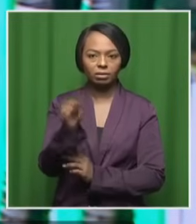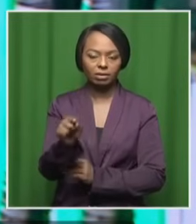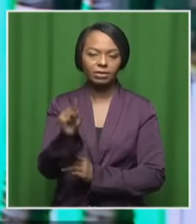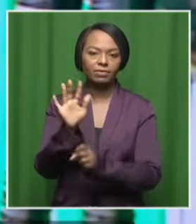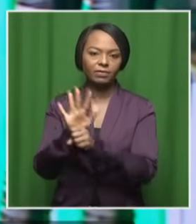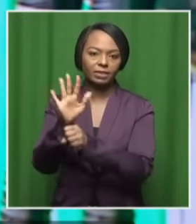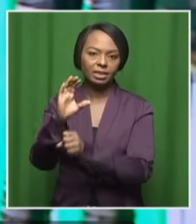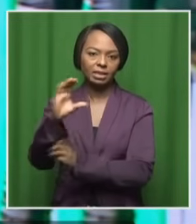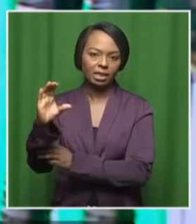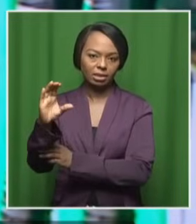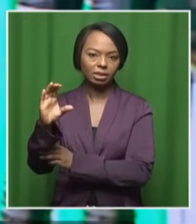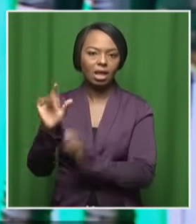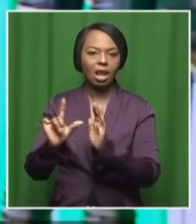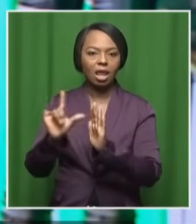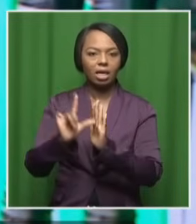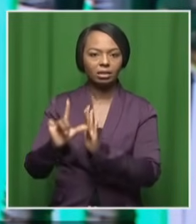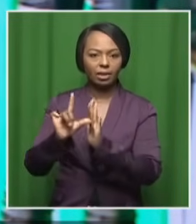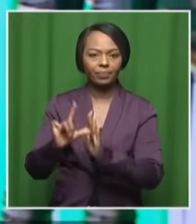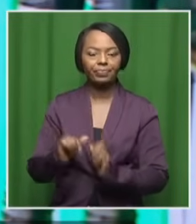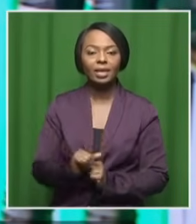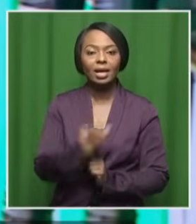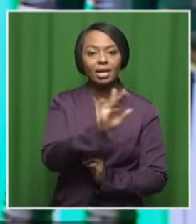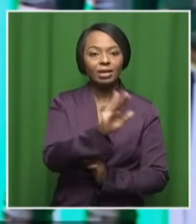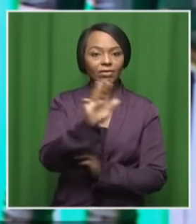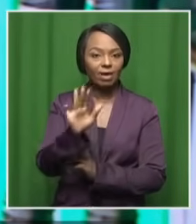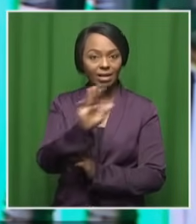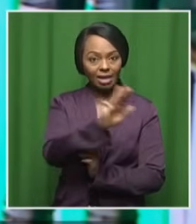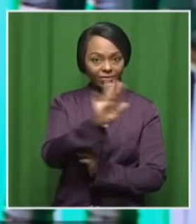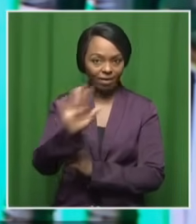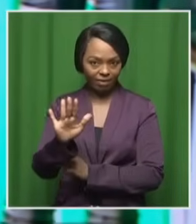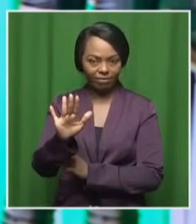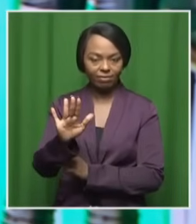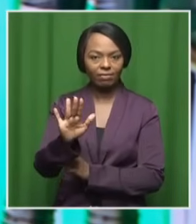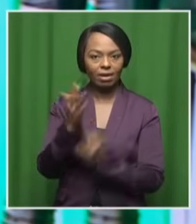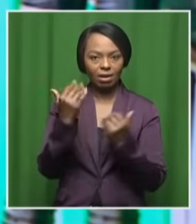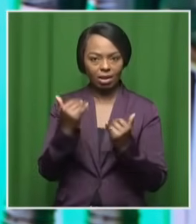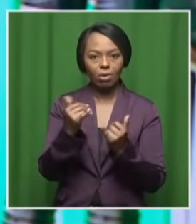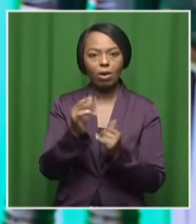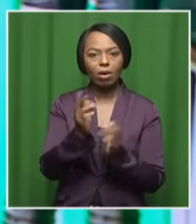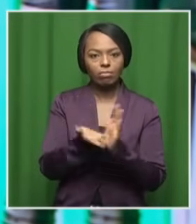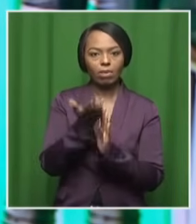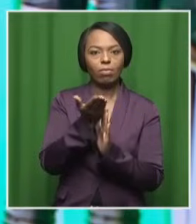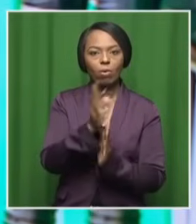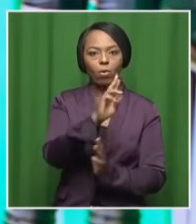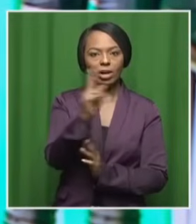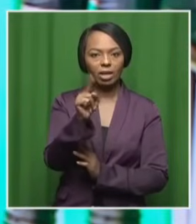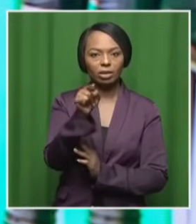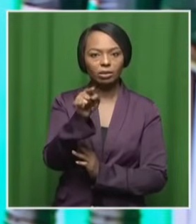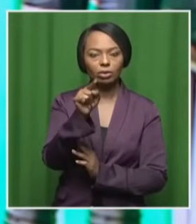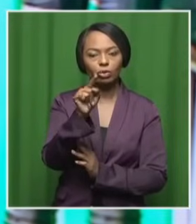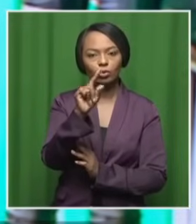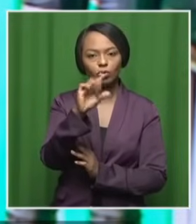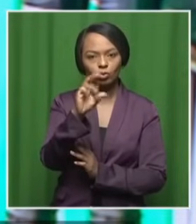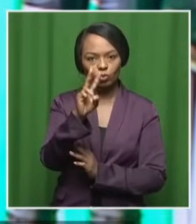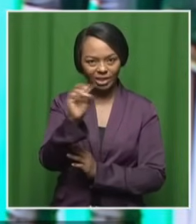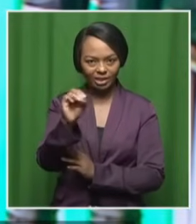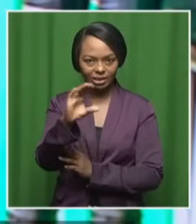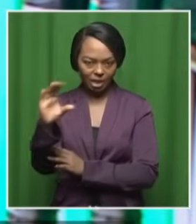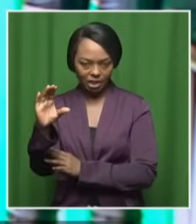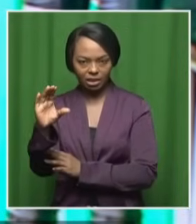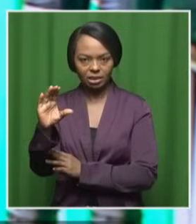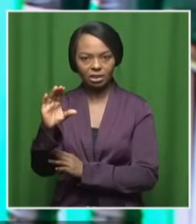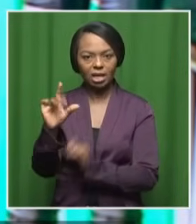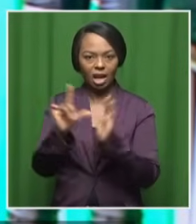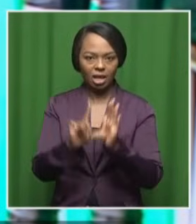R1.15 a litre more, 95 unleaded by R1.20 a litre, and diesel by R1.18 a